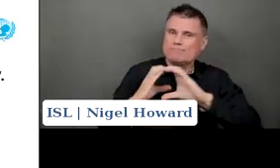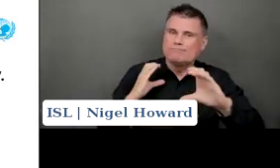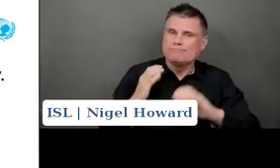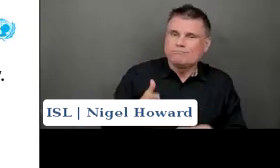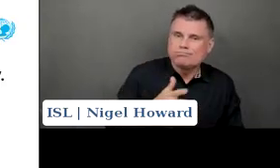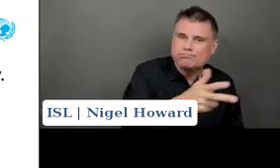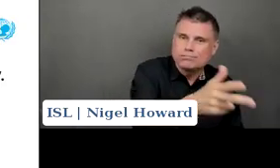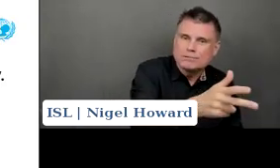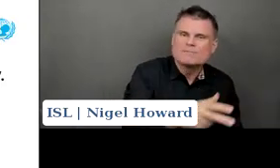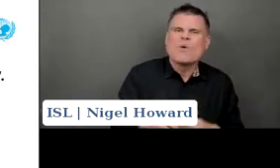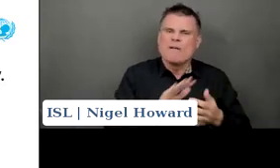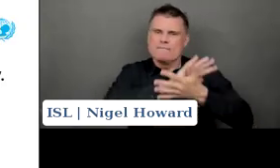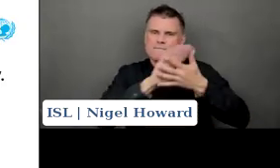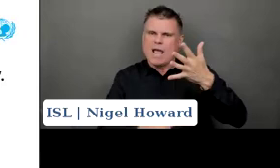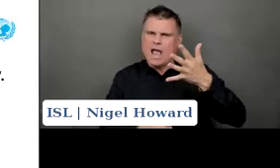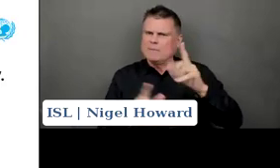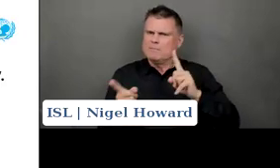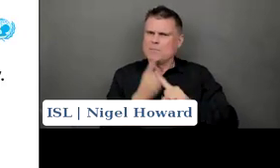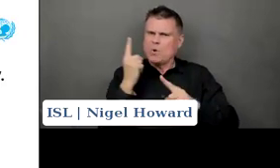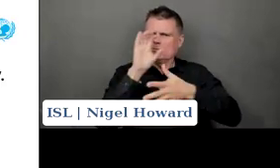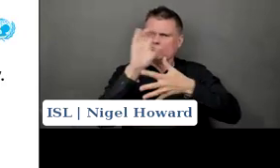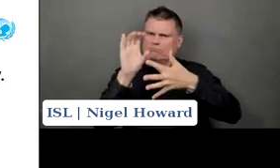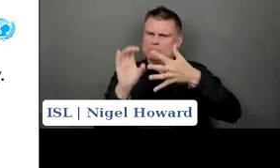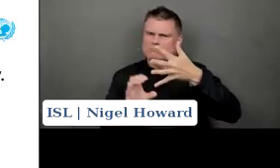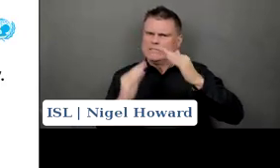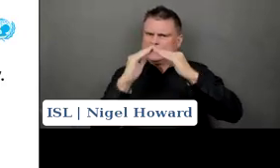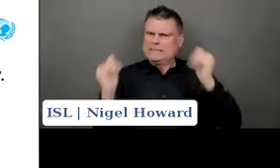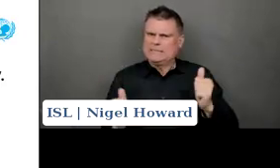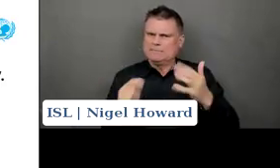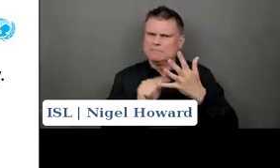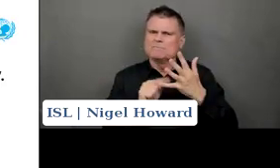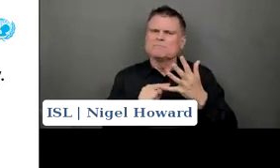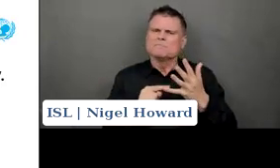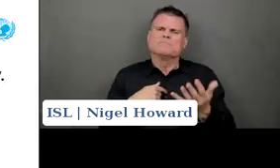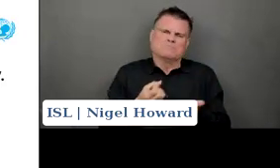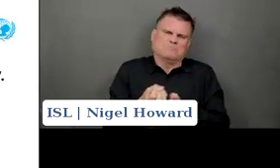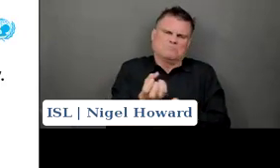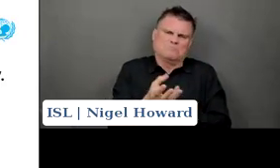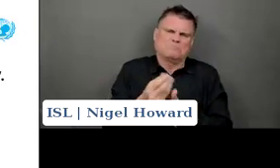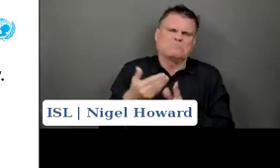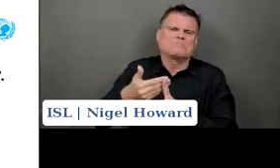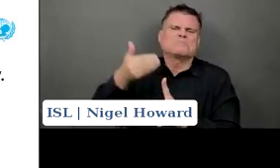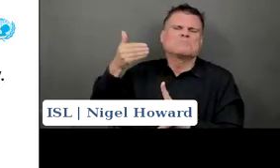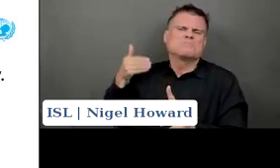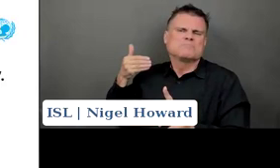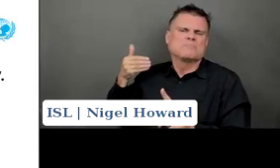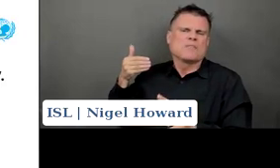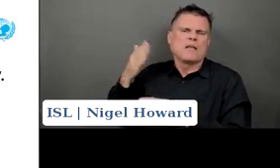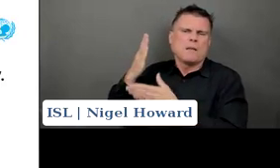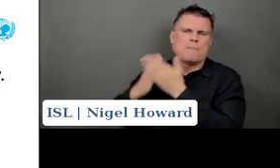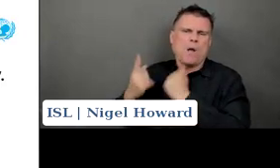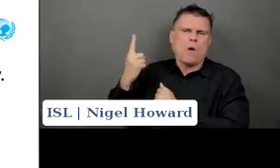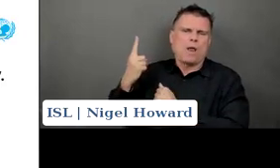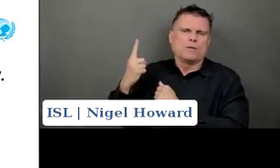also discussed and comprised during that global workshop around care and support system strengthening as underlying an effective care and